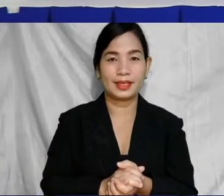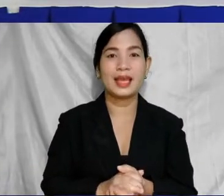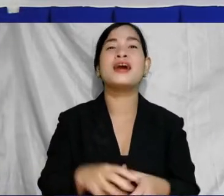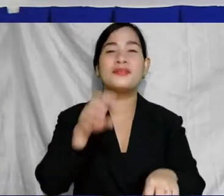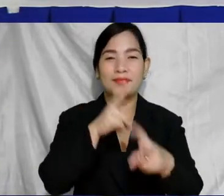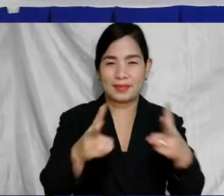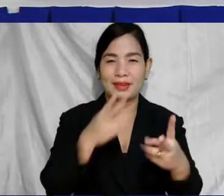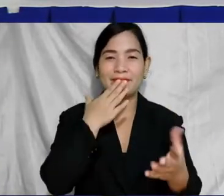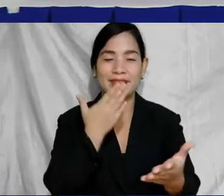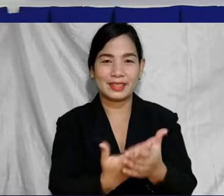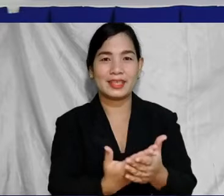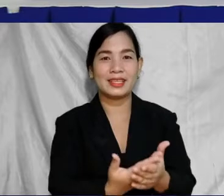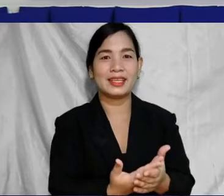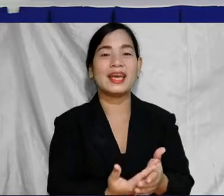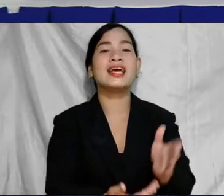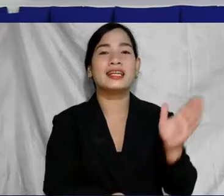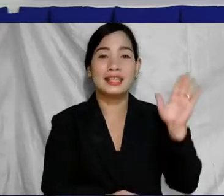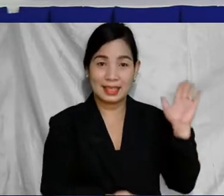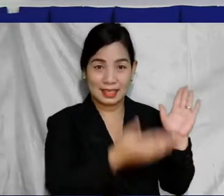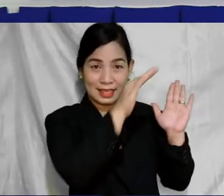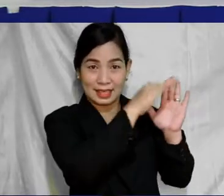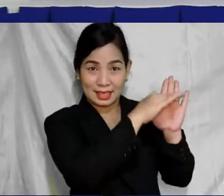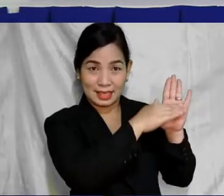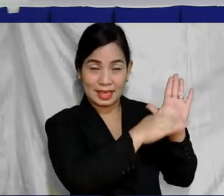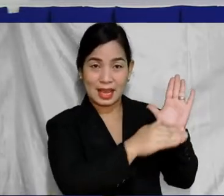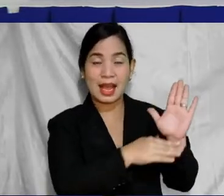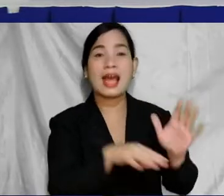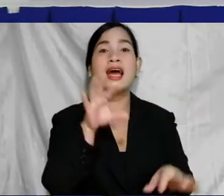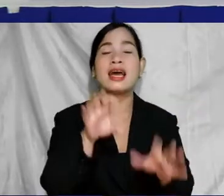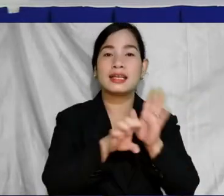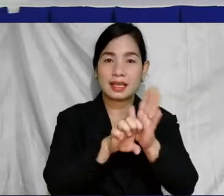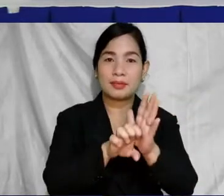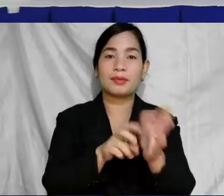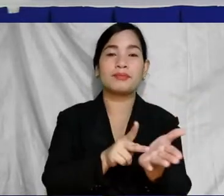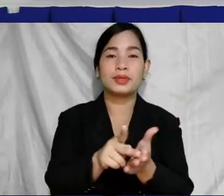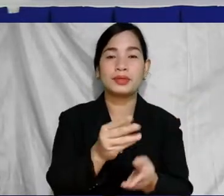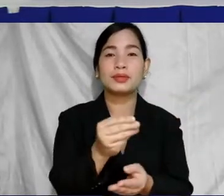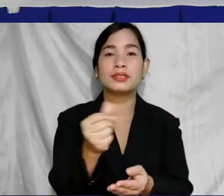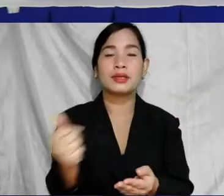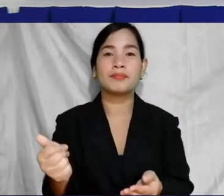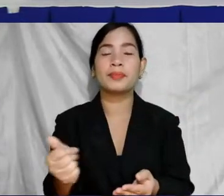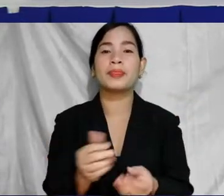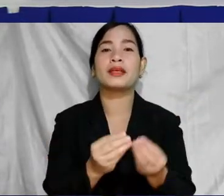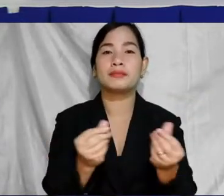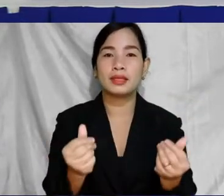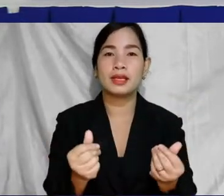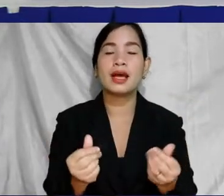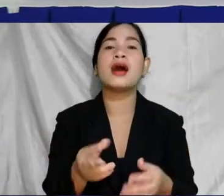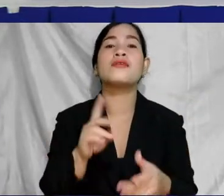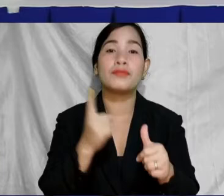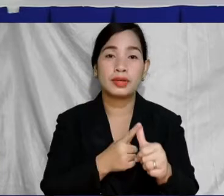So very good. Here are the examples of pure substances. We have water, salt, and